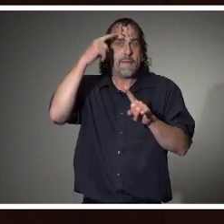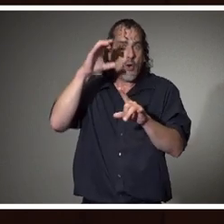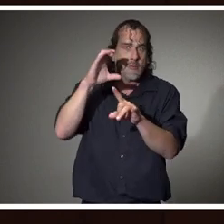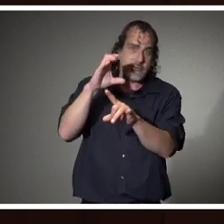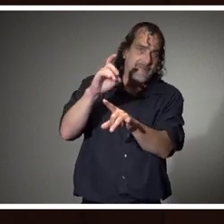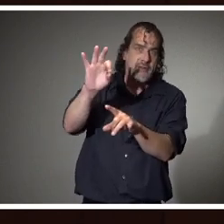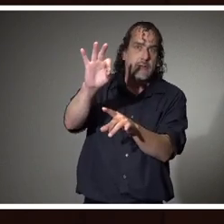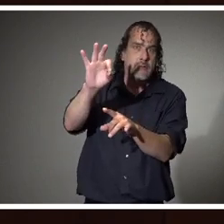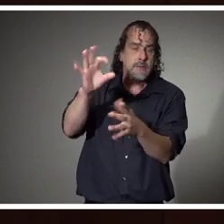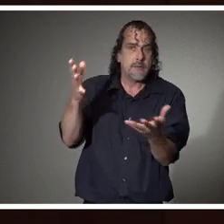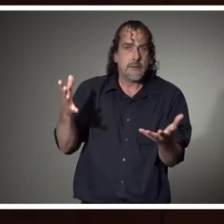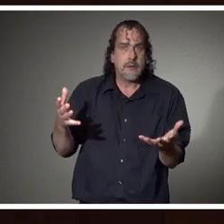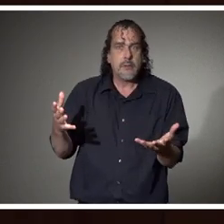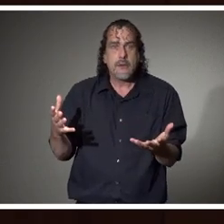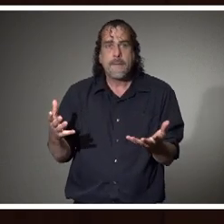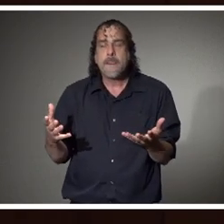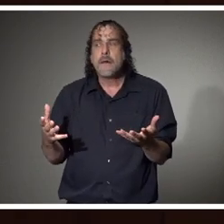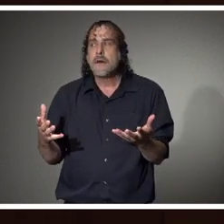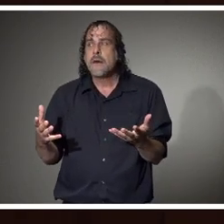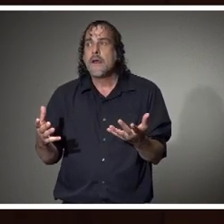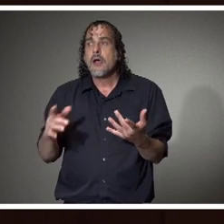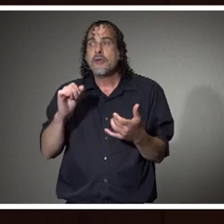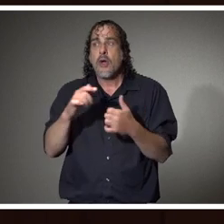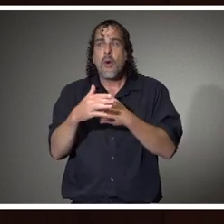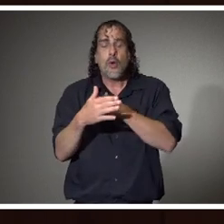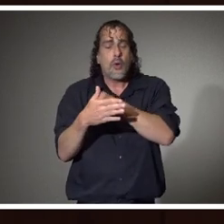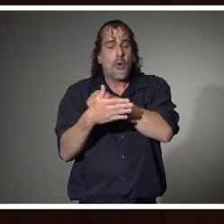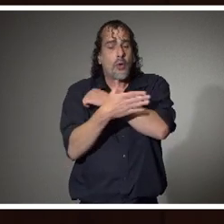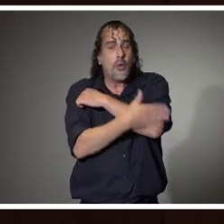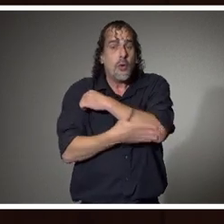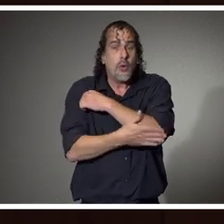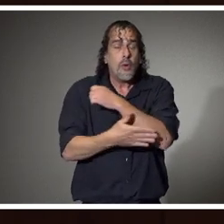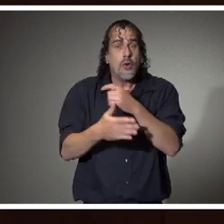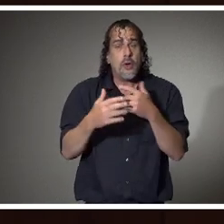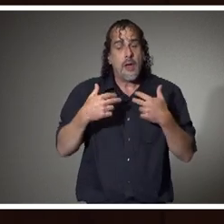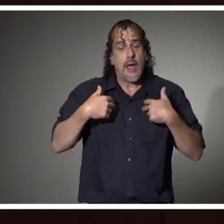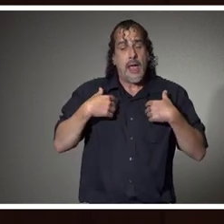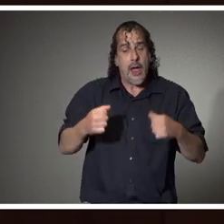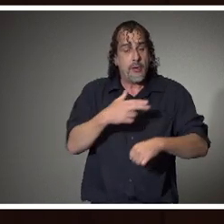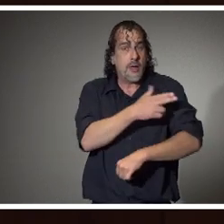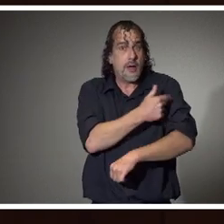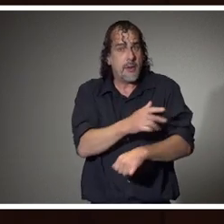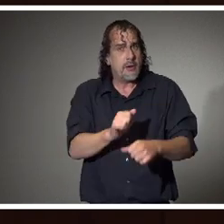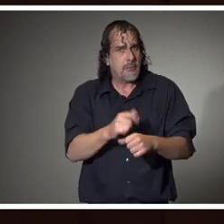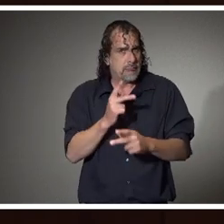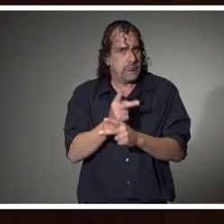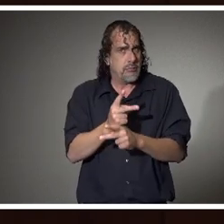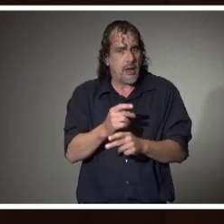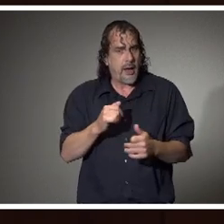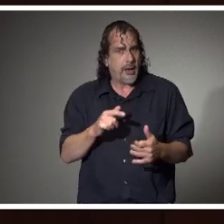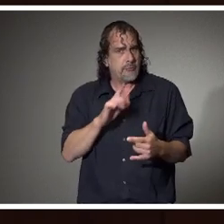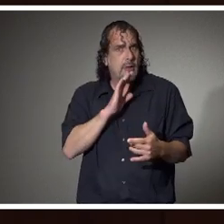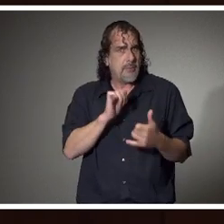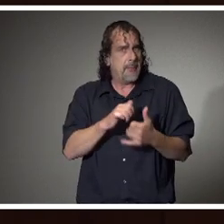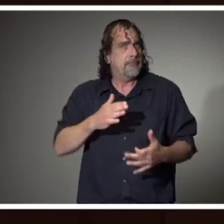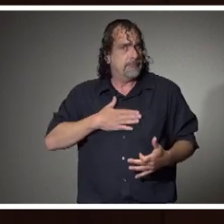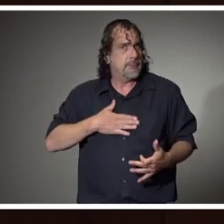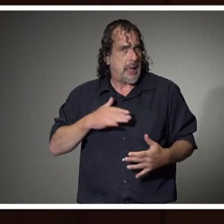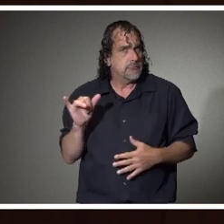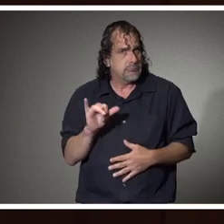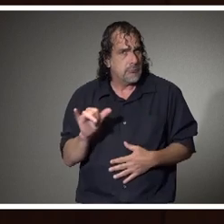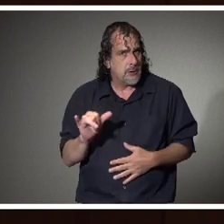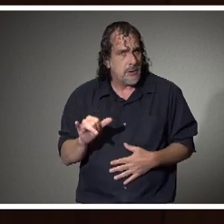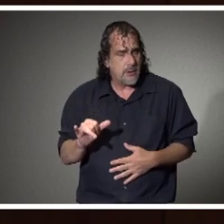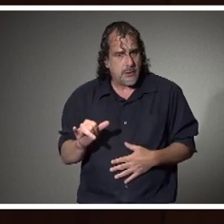COVID. And so the rural health care has been really important, and I stay very close to mine. The two of the things that